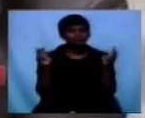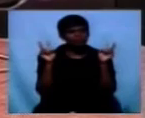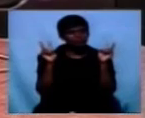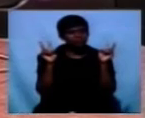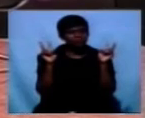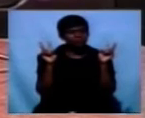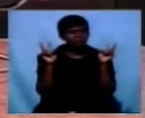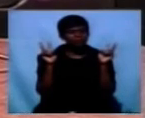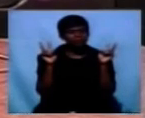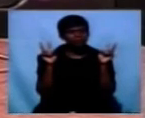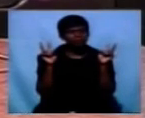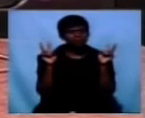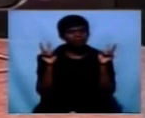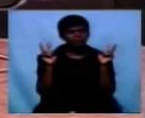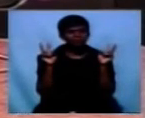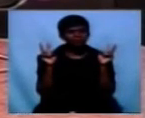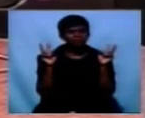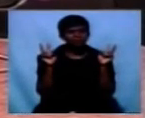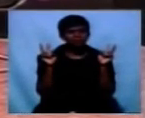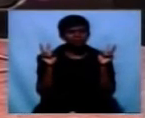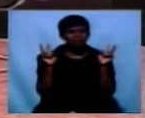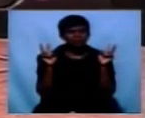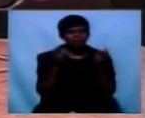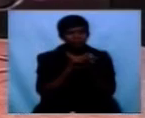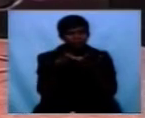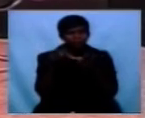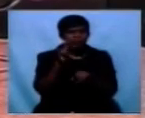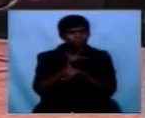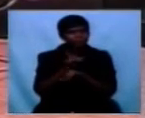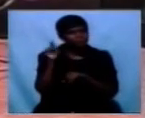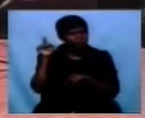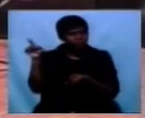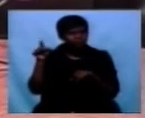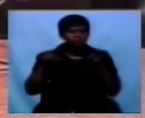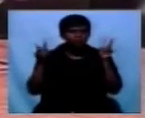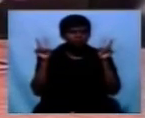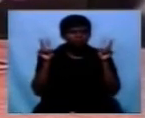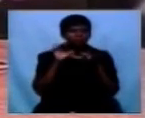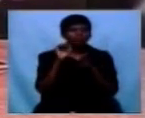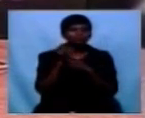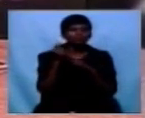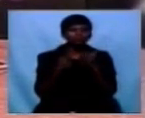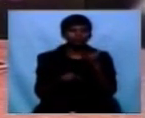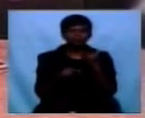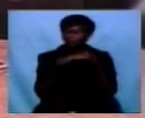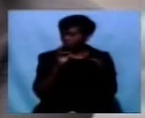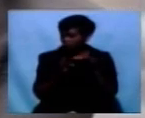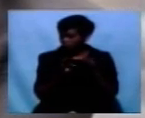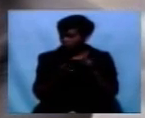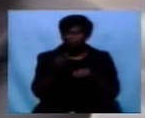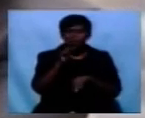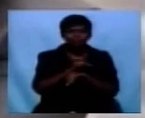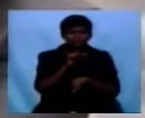No, I can't. You are not offering yourself to step down? Once you fail this project? If the project